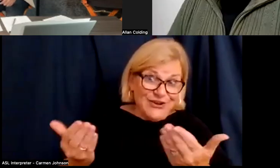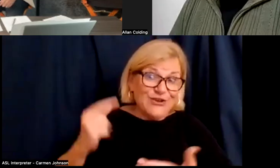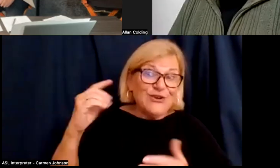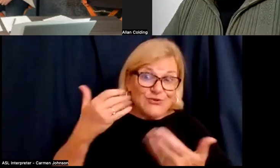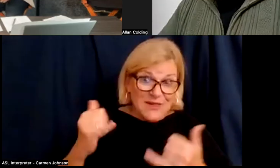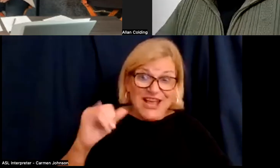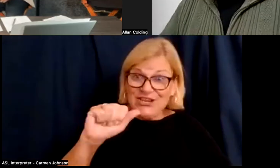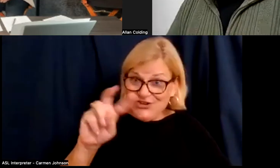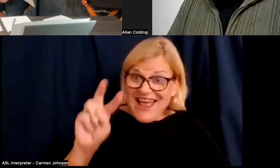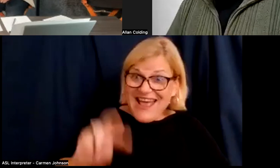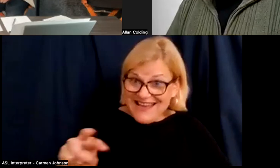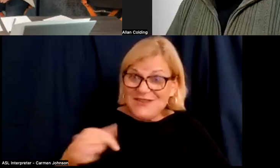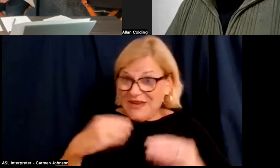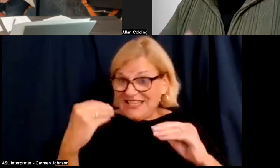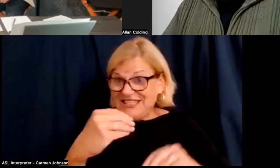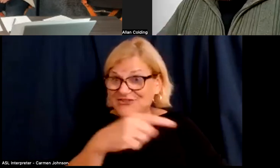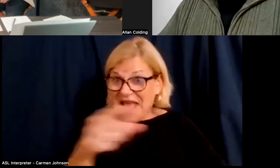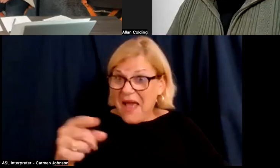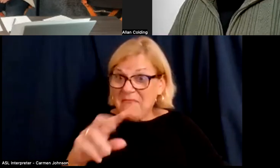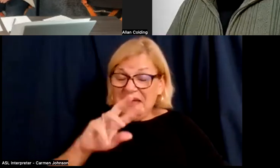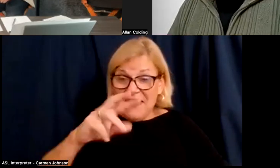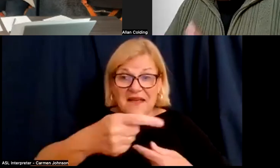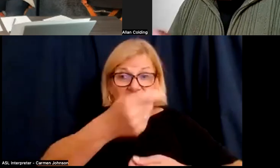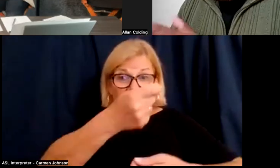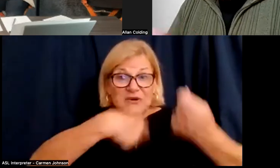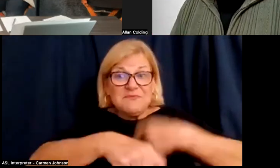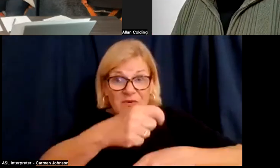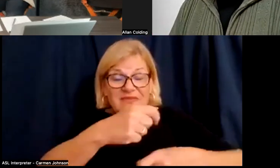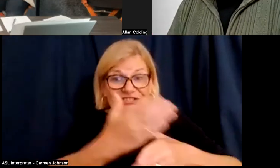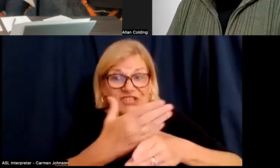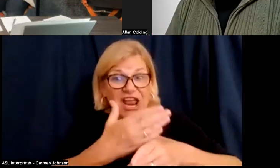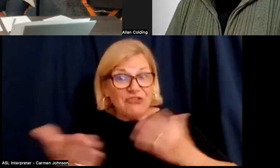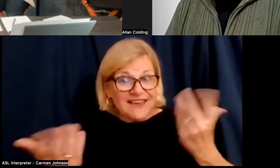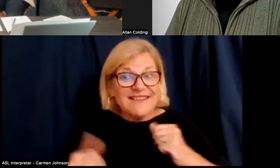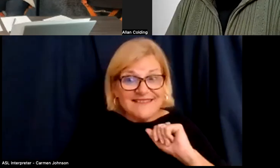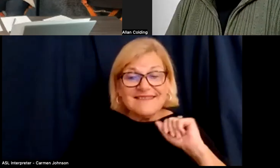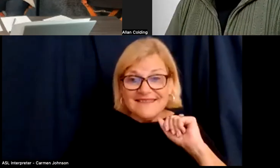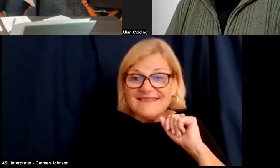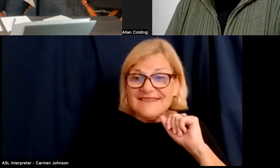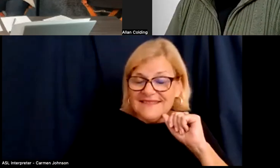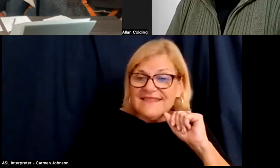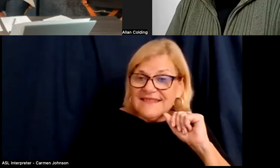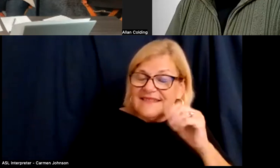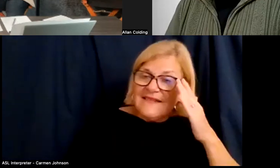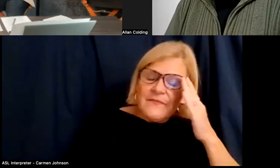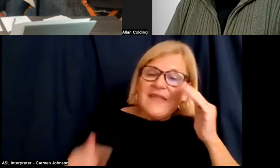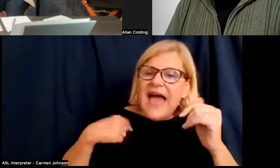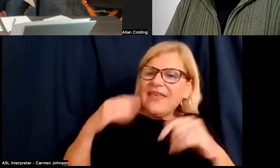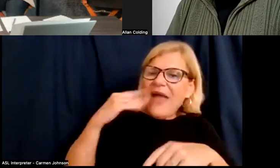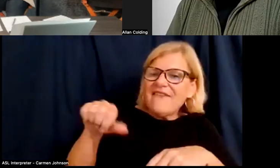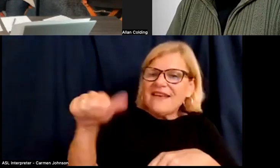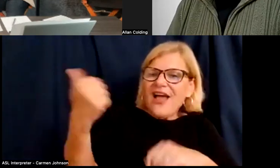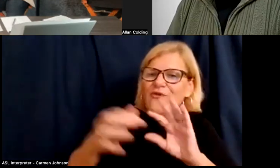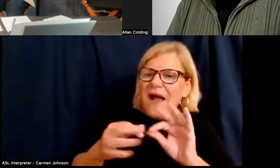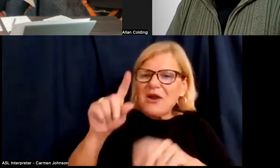Wow. music. And we teach them, and it works both ways. It's a sharing thing, Yeah. Yeah. Yeah. I think we got another